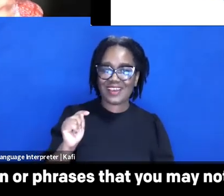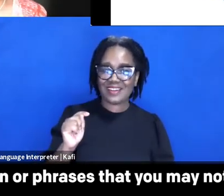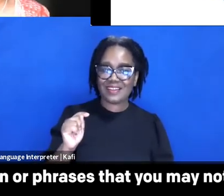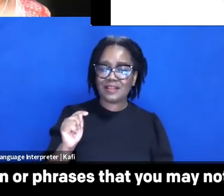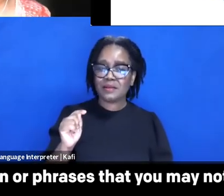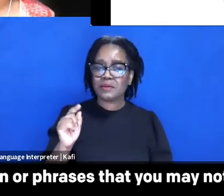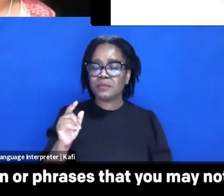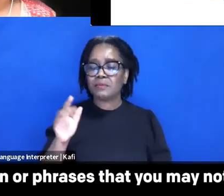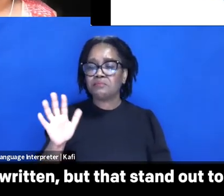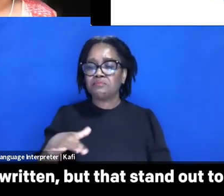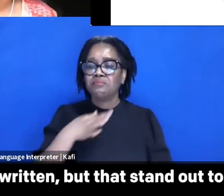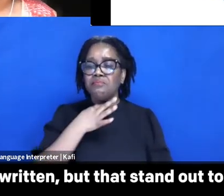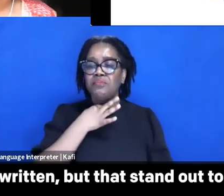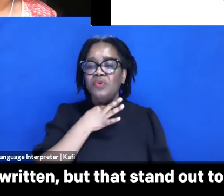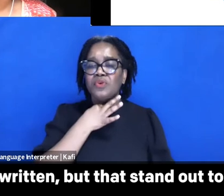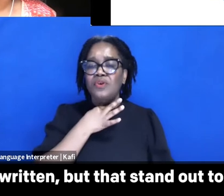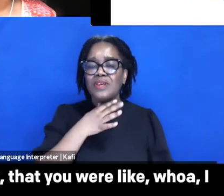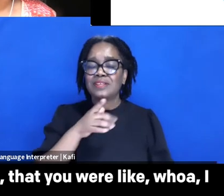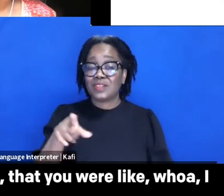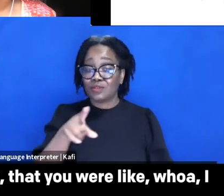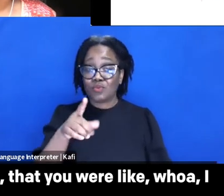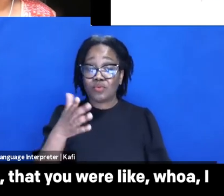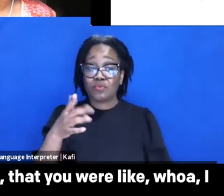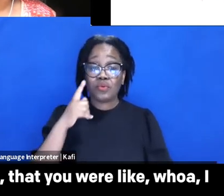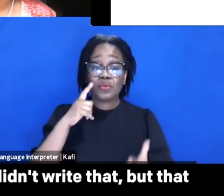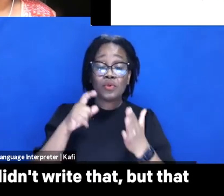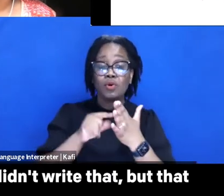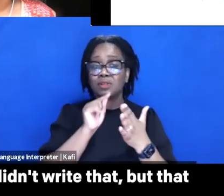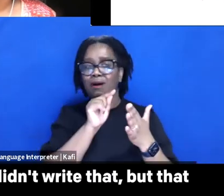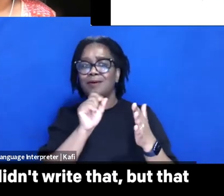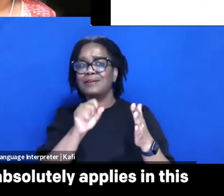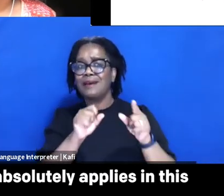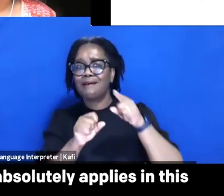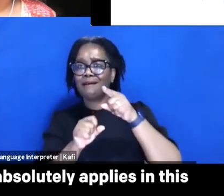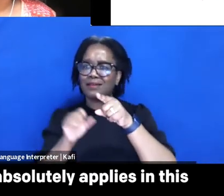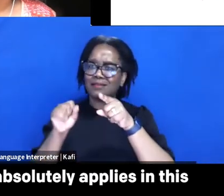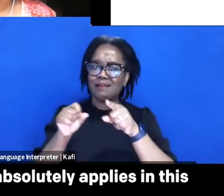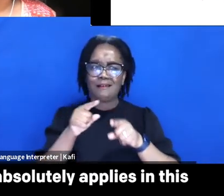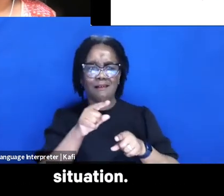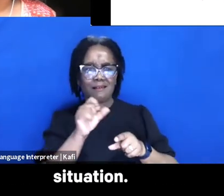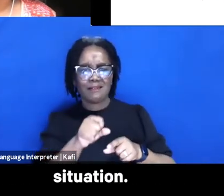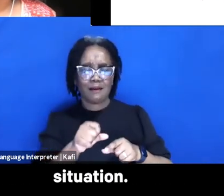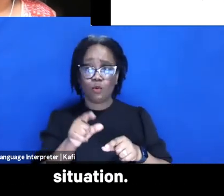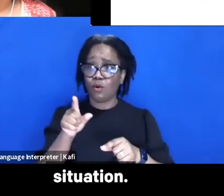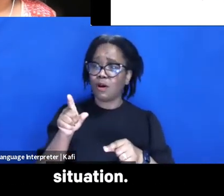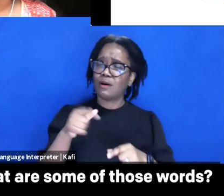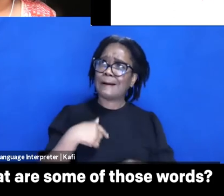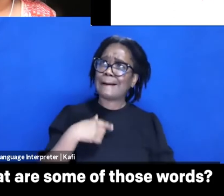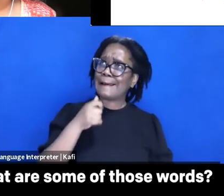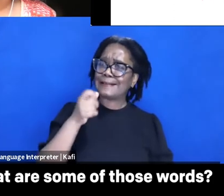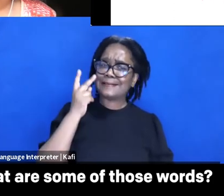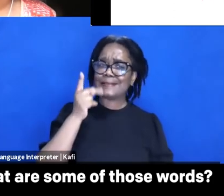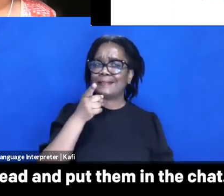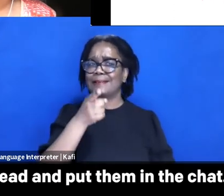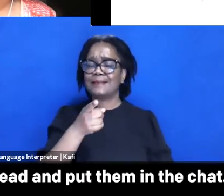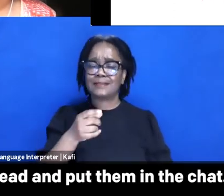or phrases that you may not have written, but that stand out to you, that you were like, whoa, I didn't write that, but that absolutely applies in the situation. What are some of